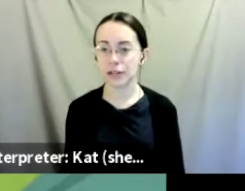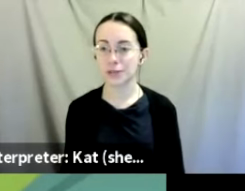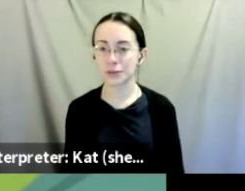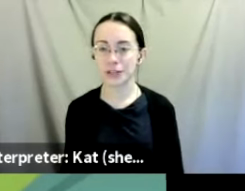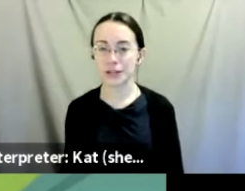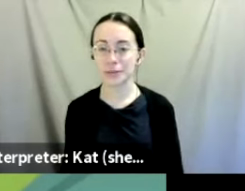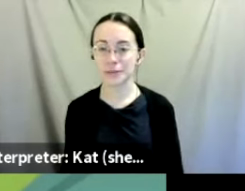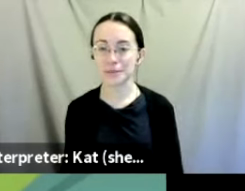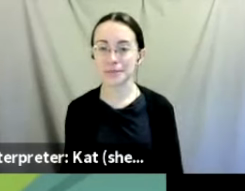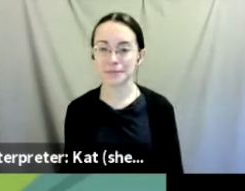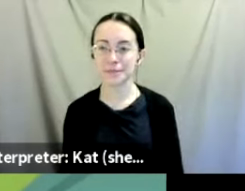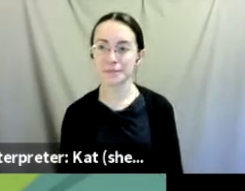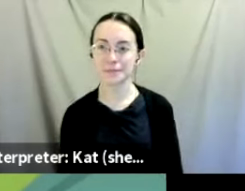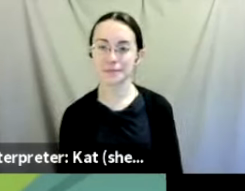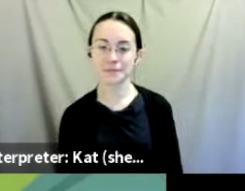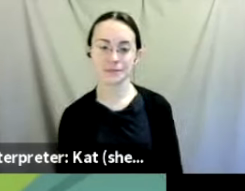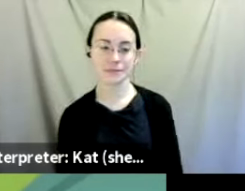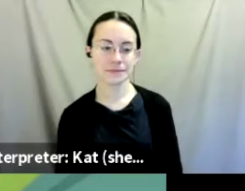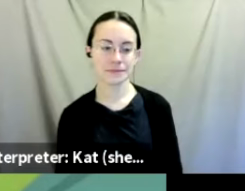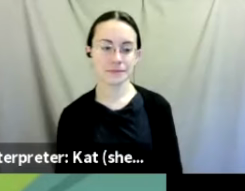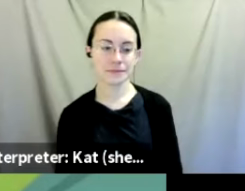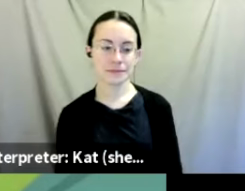should, absolutely.